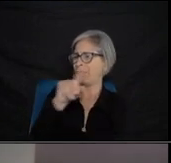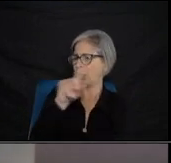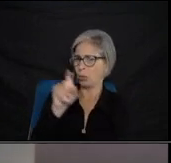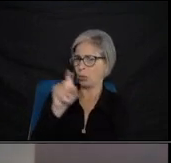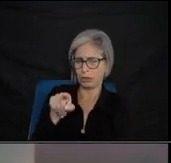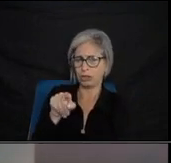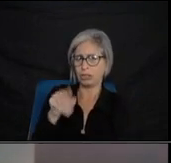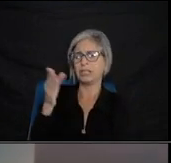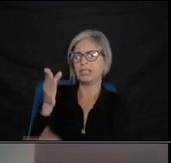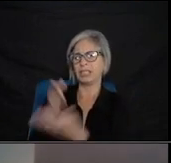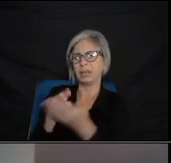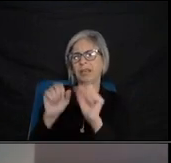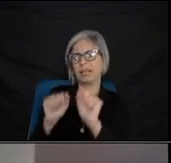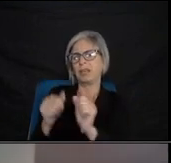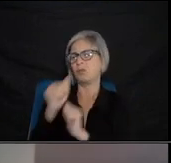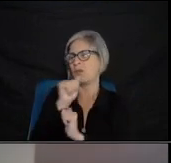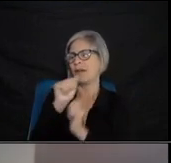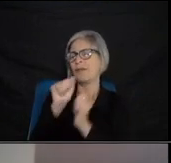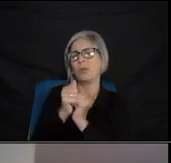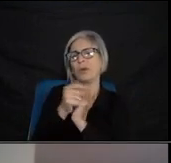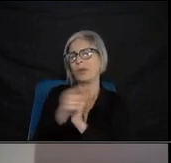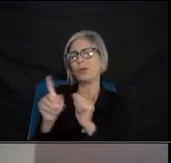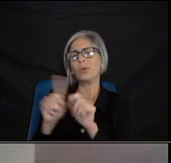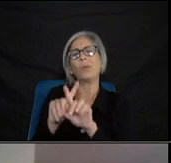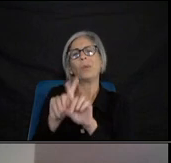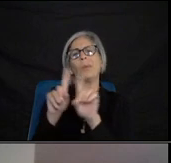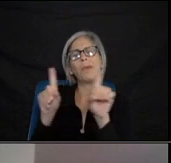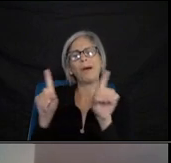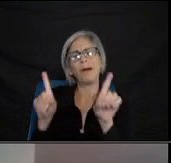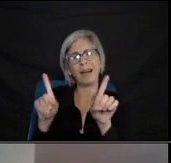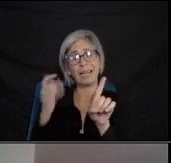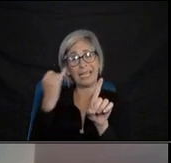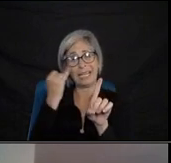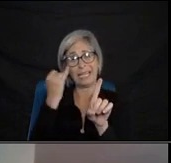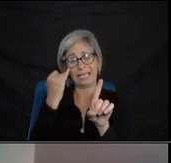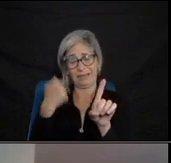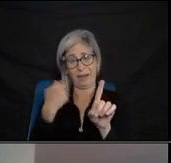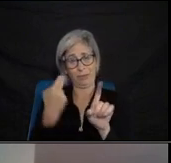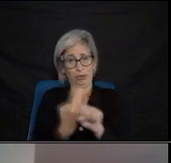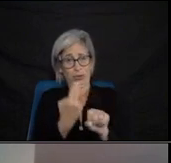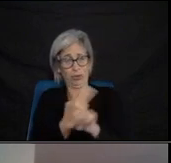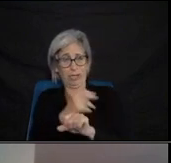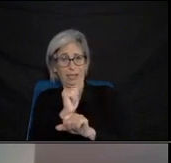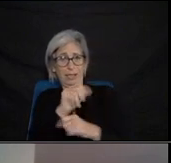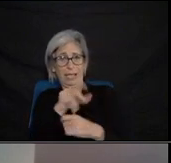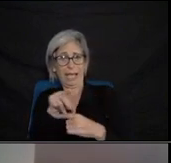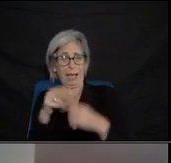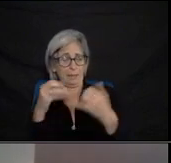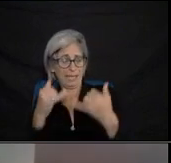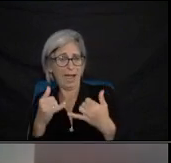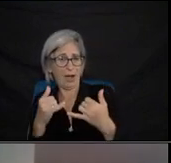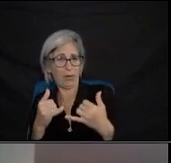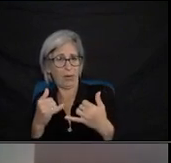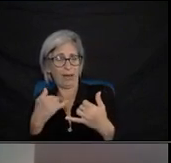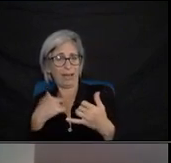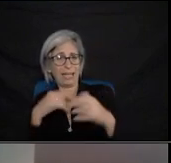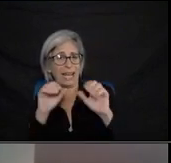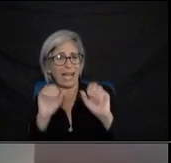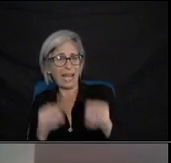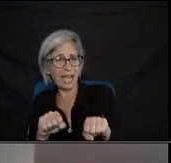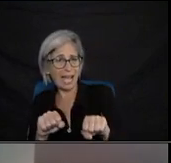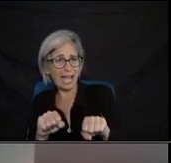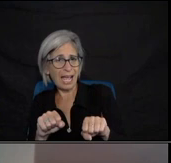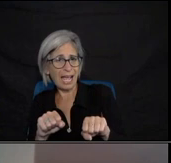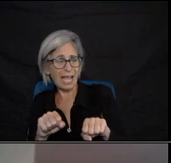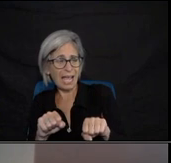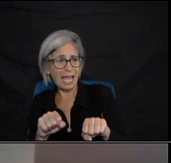some of them I can just do it privately with you. But if I were the one using the app right now, would I be able, and perhaps I missed this,